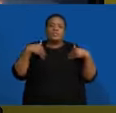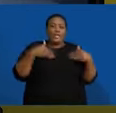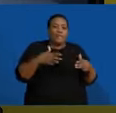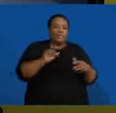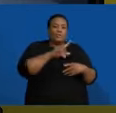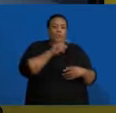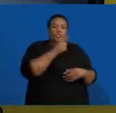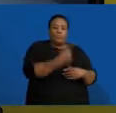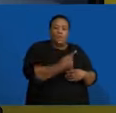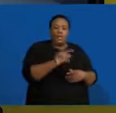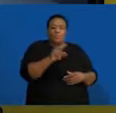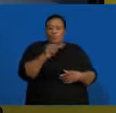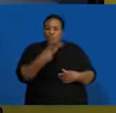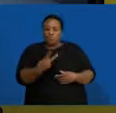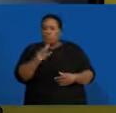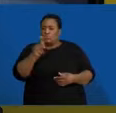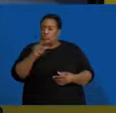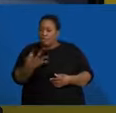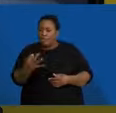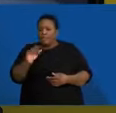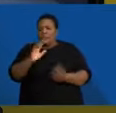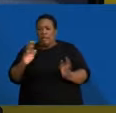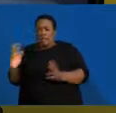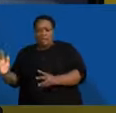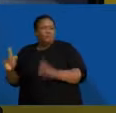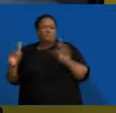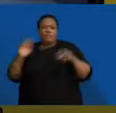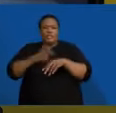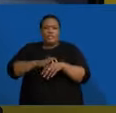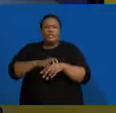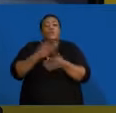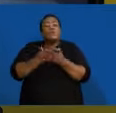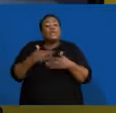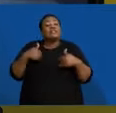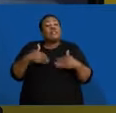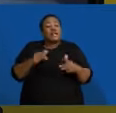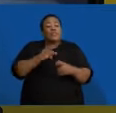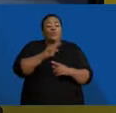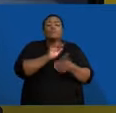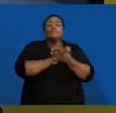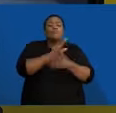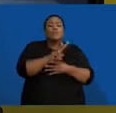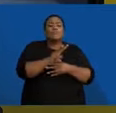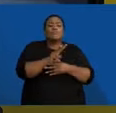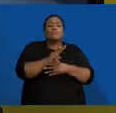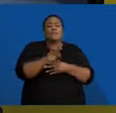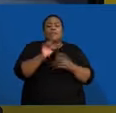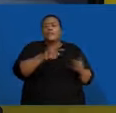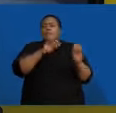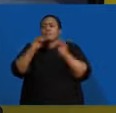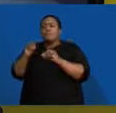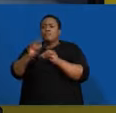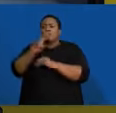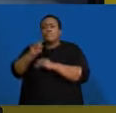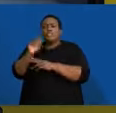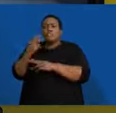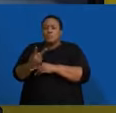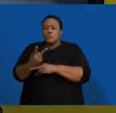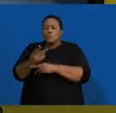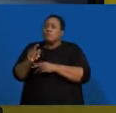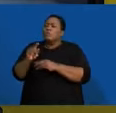question 1, 2, 3, etc., etc. You can start with question 12 and go to question 2 and go